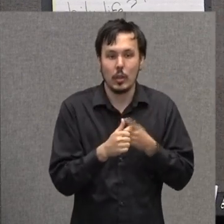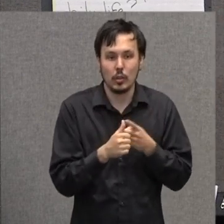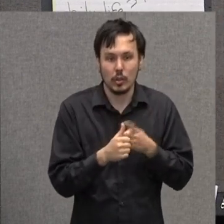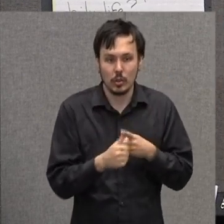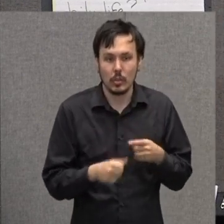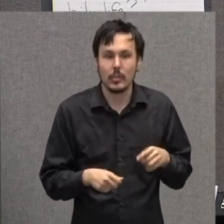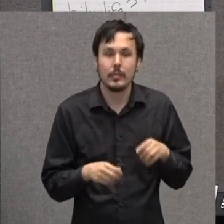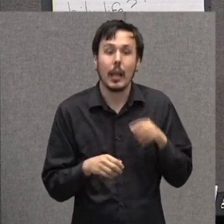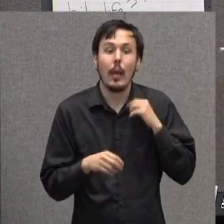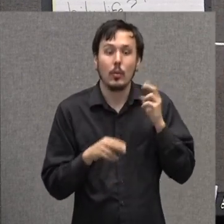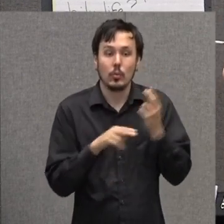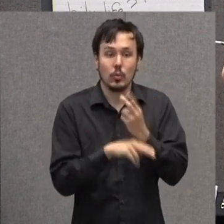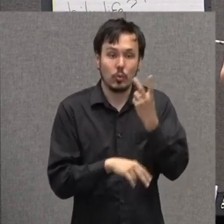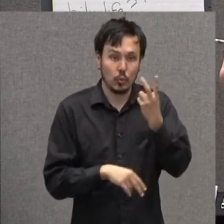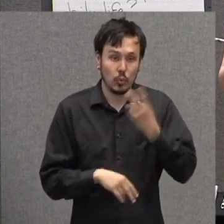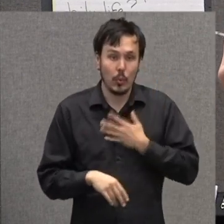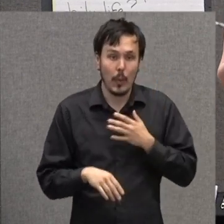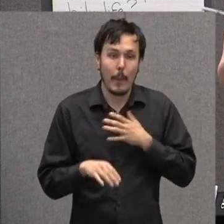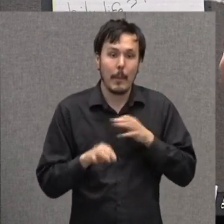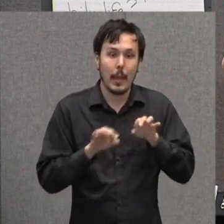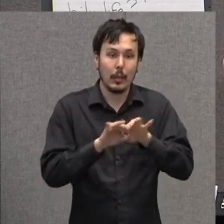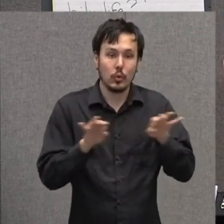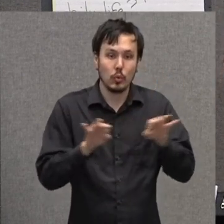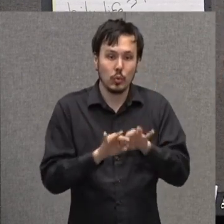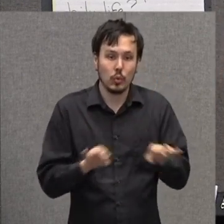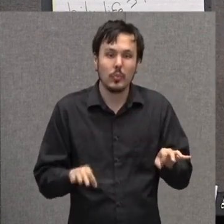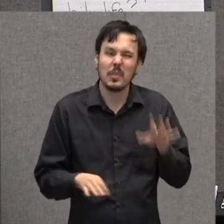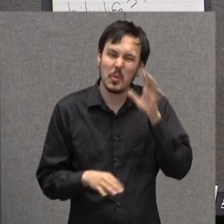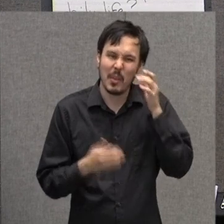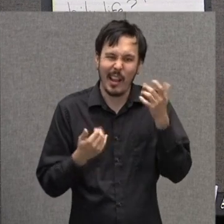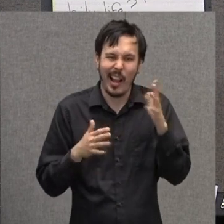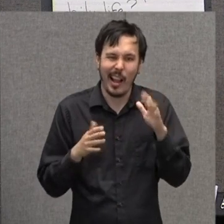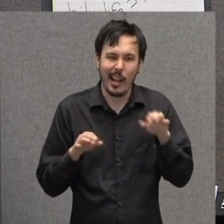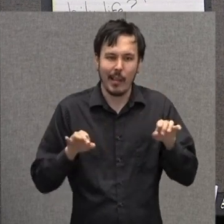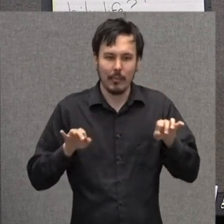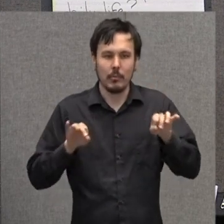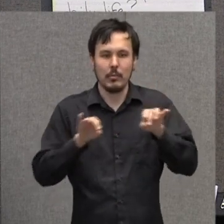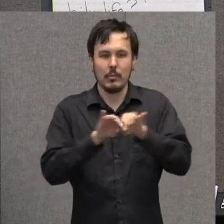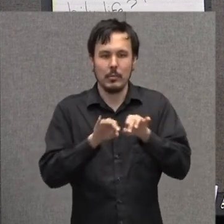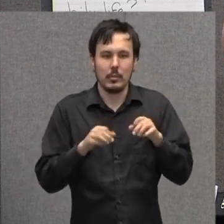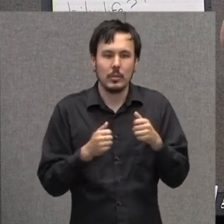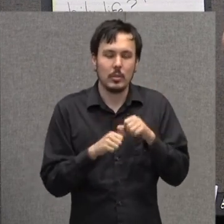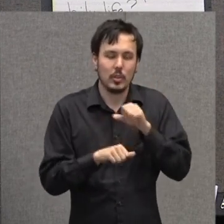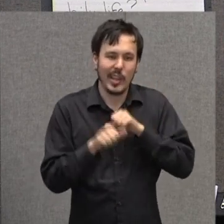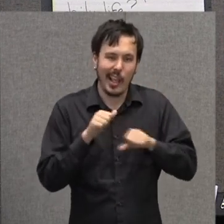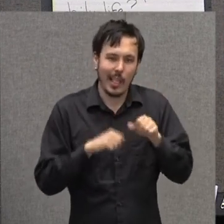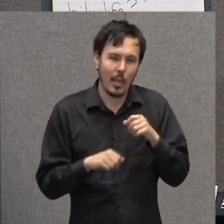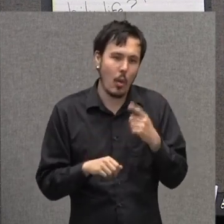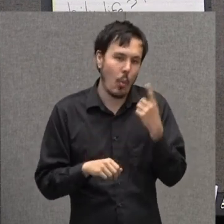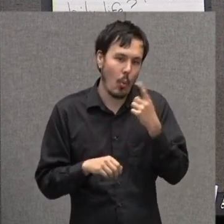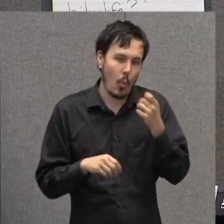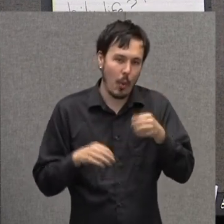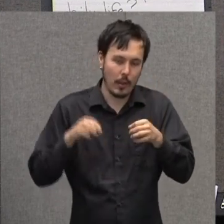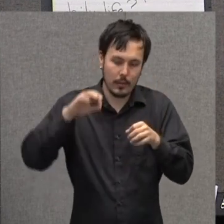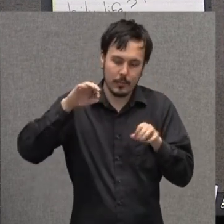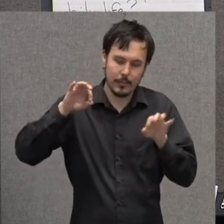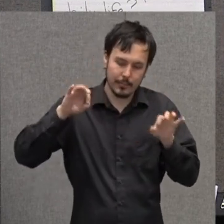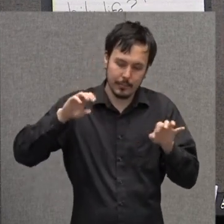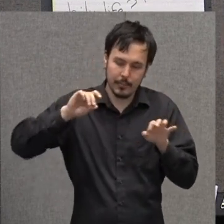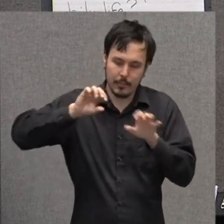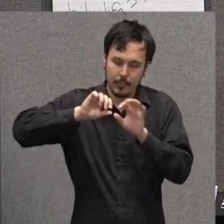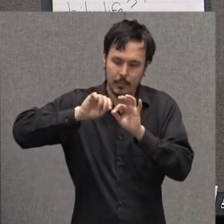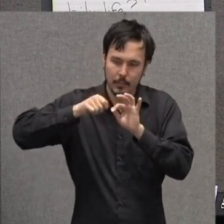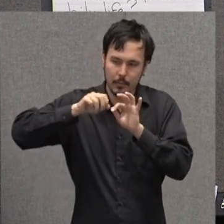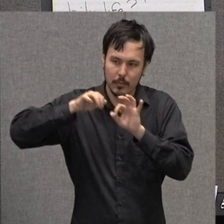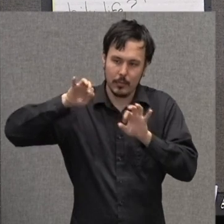tubes. Okay. And you sort of put them together. You could put them one inside the other. You could put them one on top of the